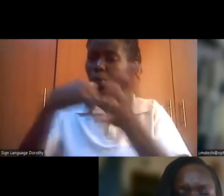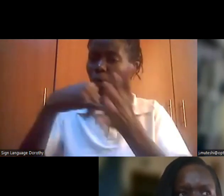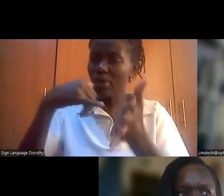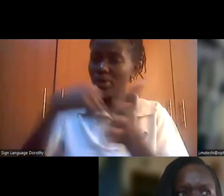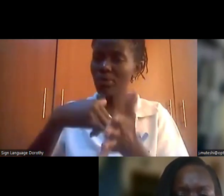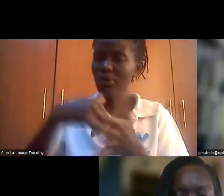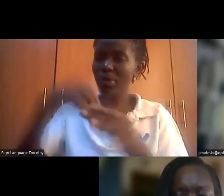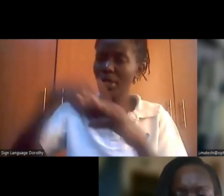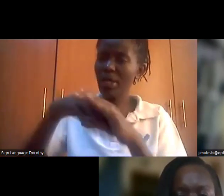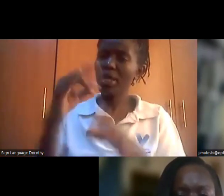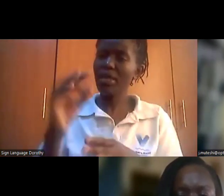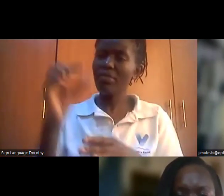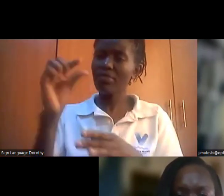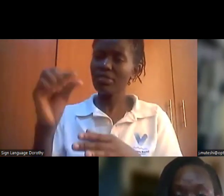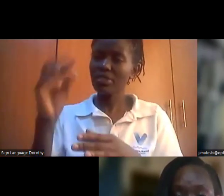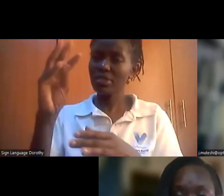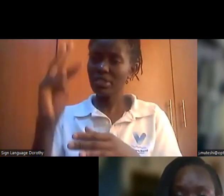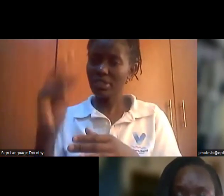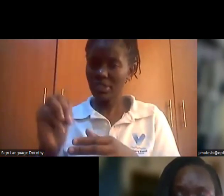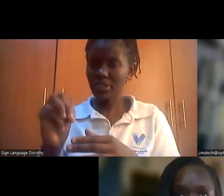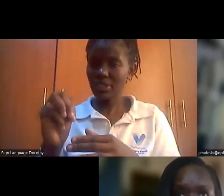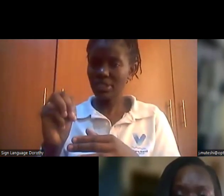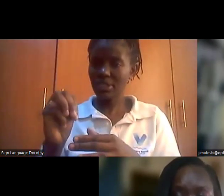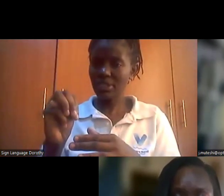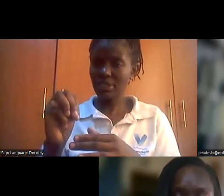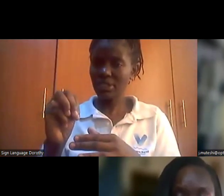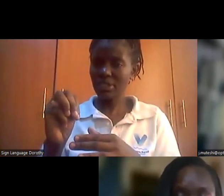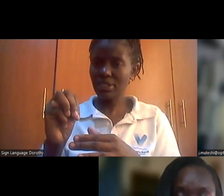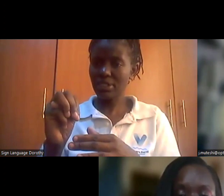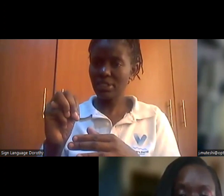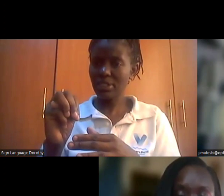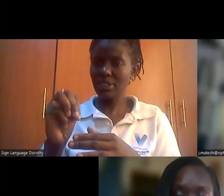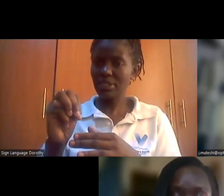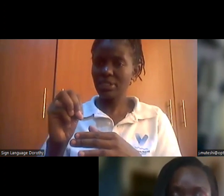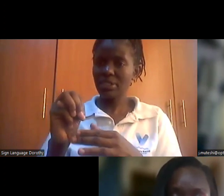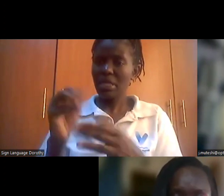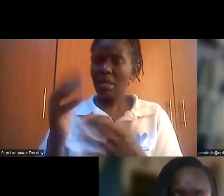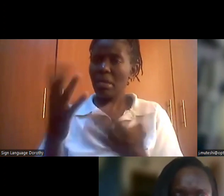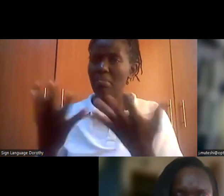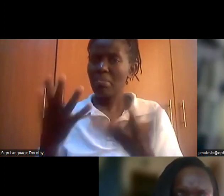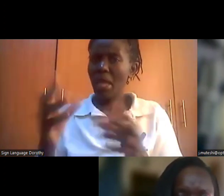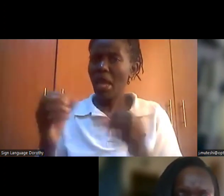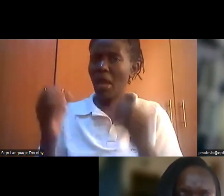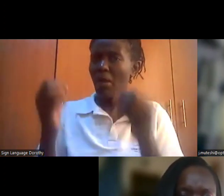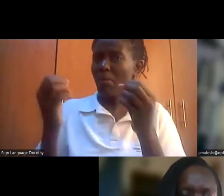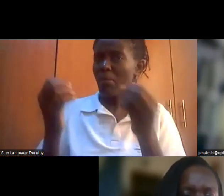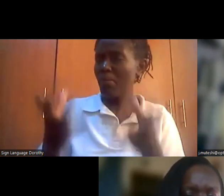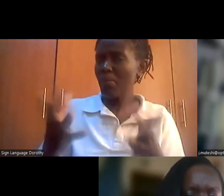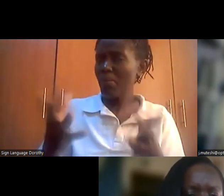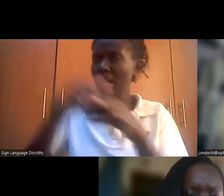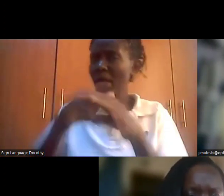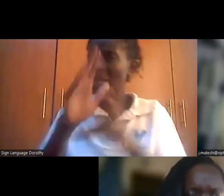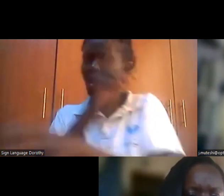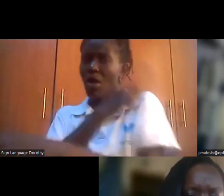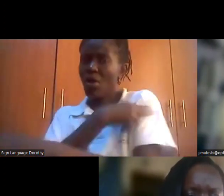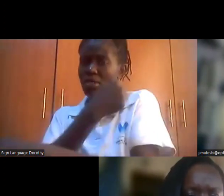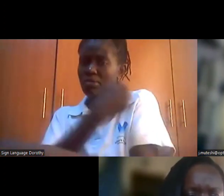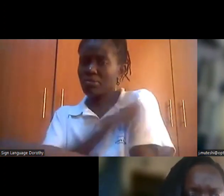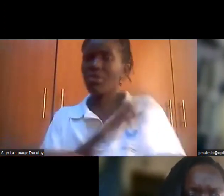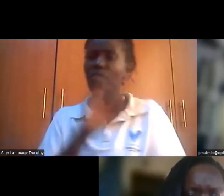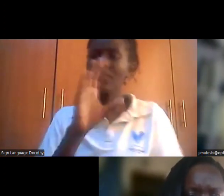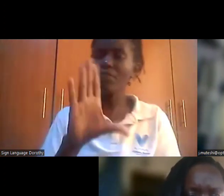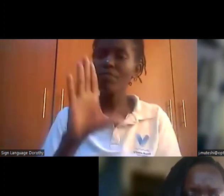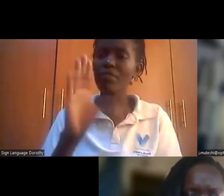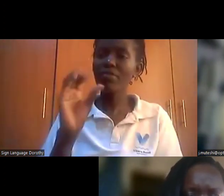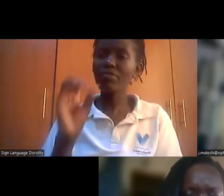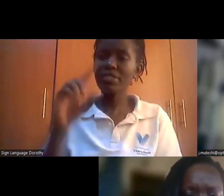it's averagely around Kenya shillings 15,000 to perform medicalized FGM. Another driver of